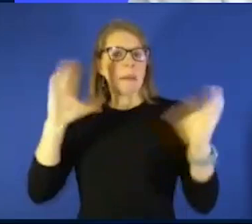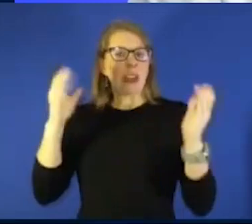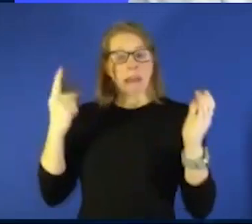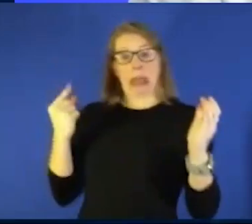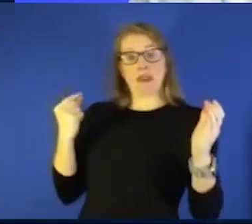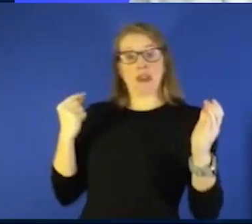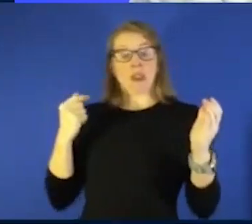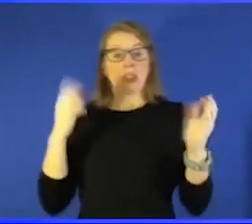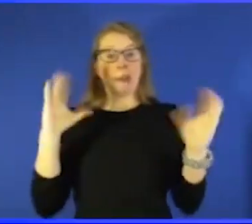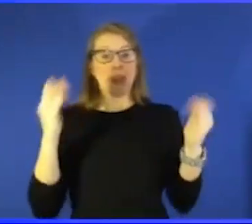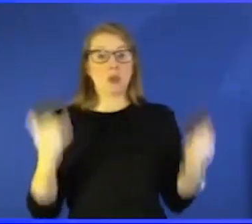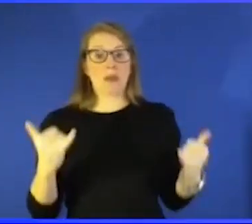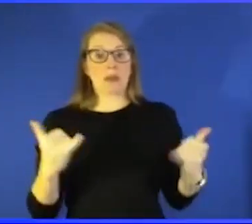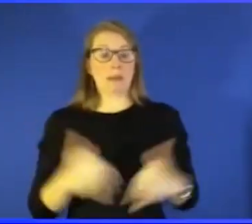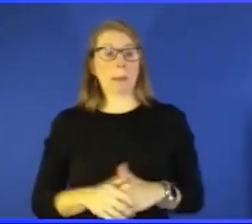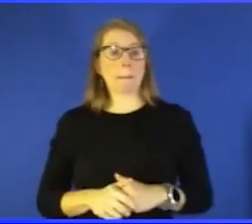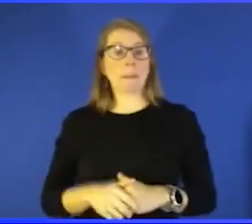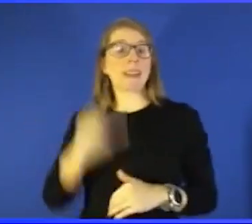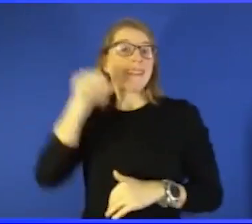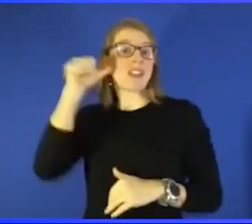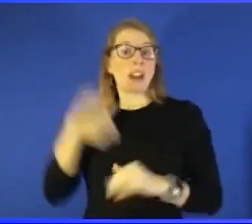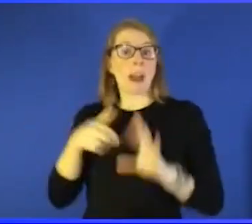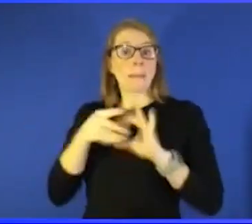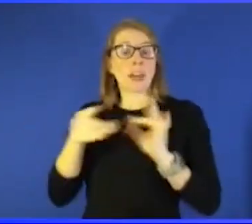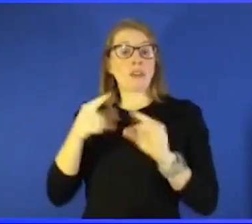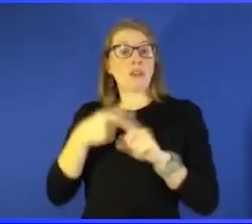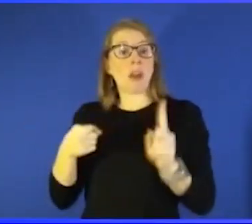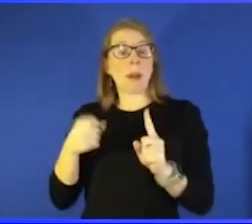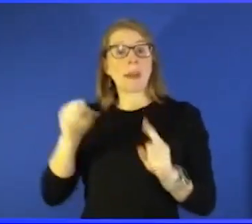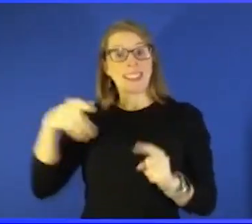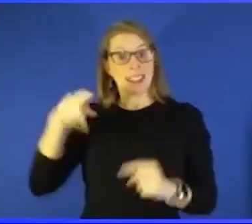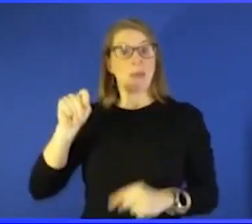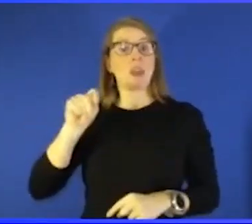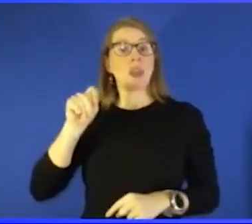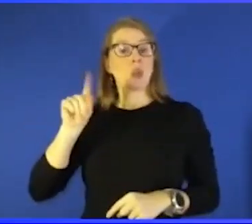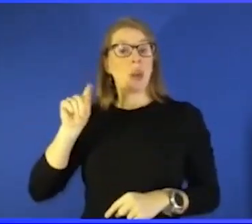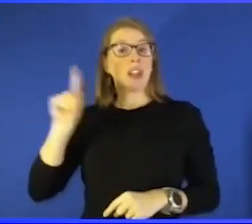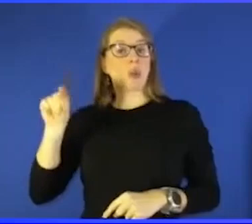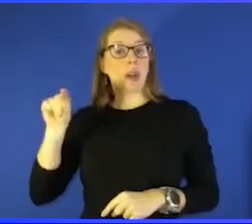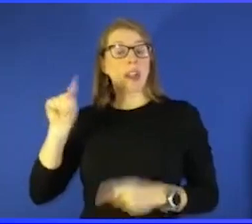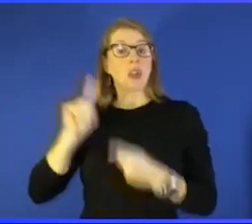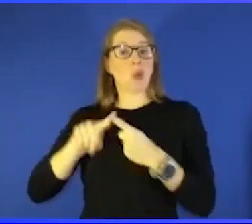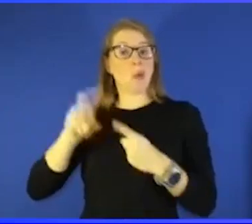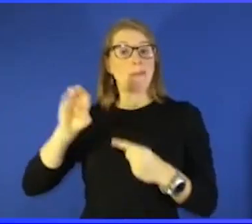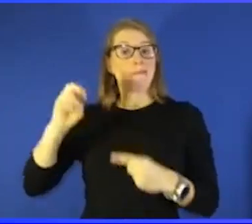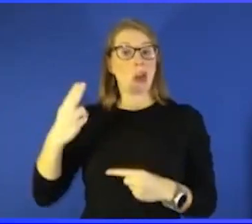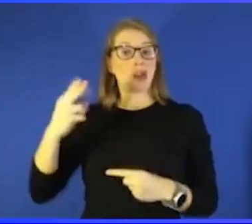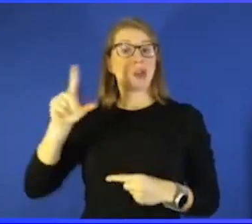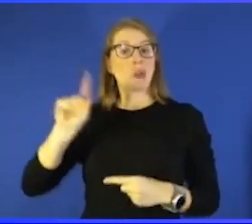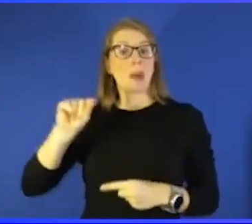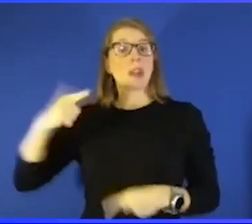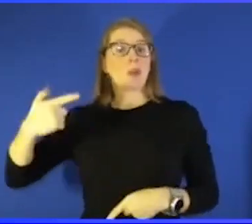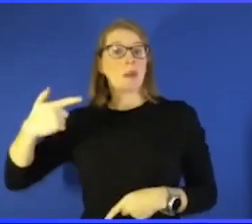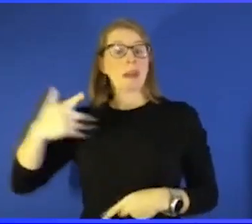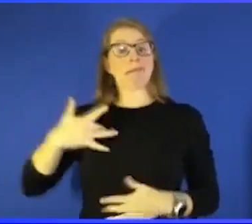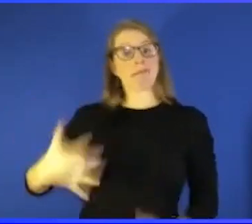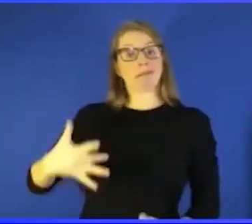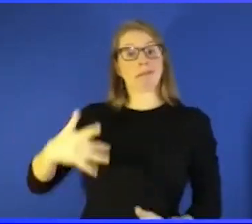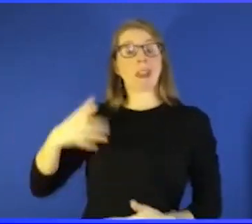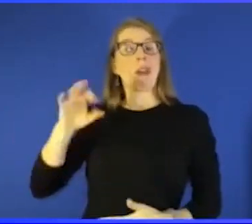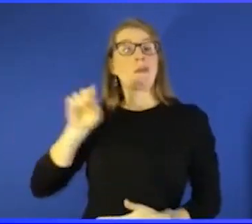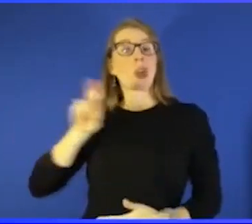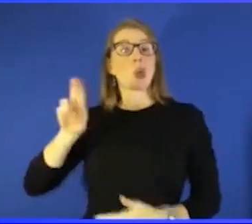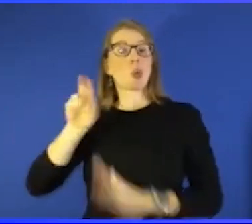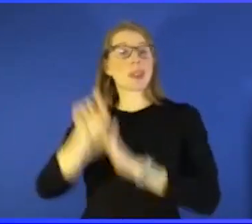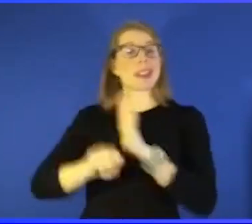Yeah, and yesterday I had mentioned from September 2020 to March 2021 in our typical influenza season, I think